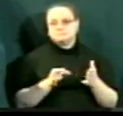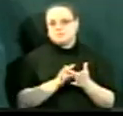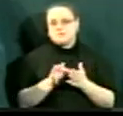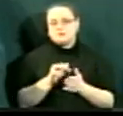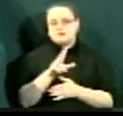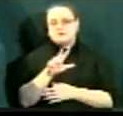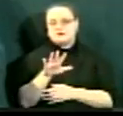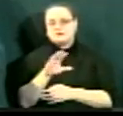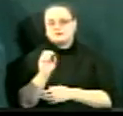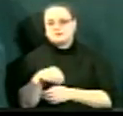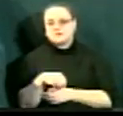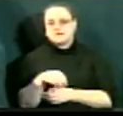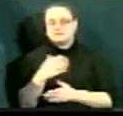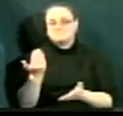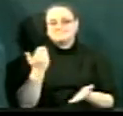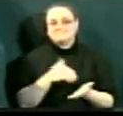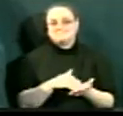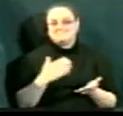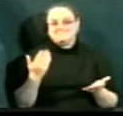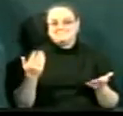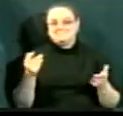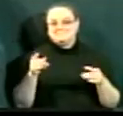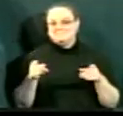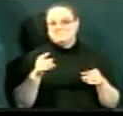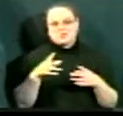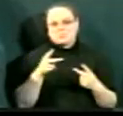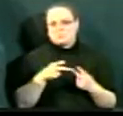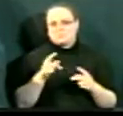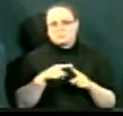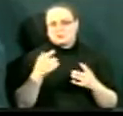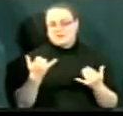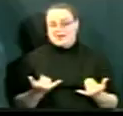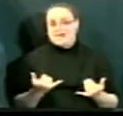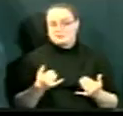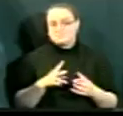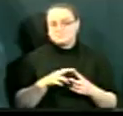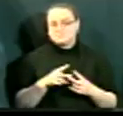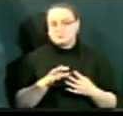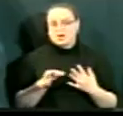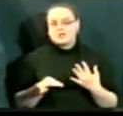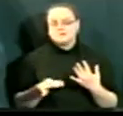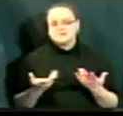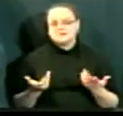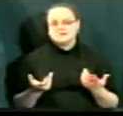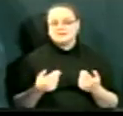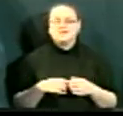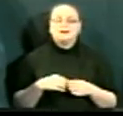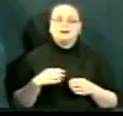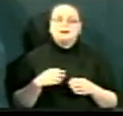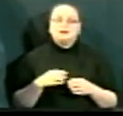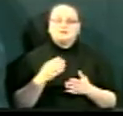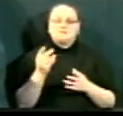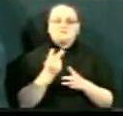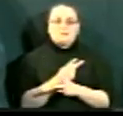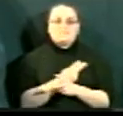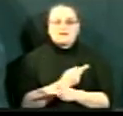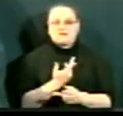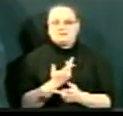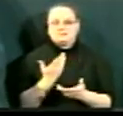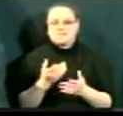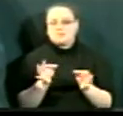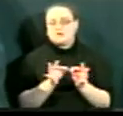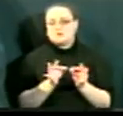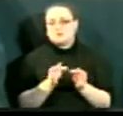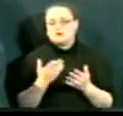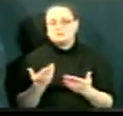35%. Again, neither one's perfect, but right now those are the two options as we were drafting some that might be